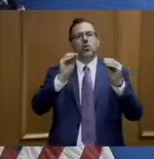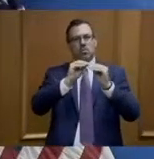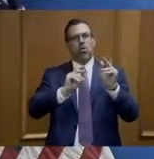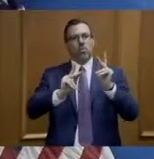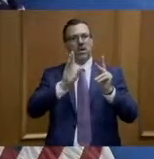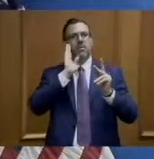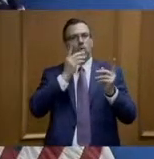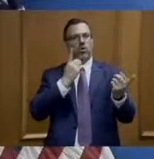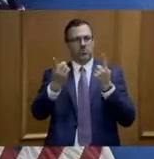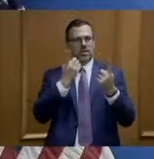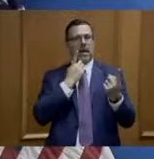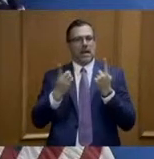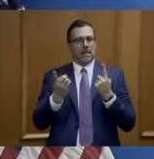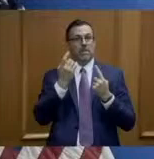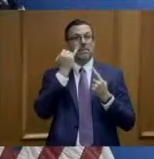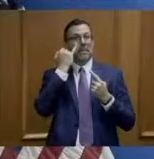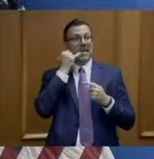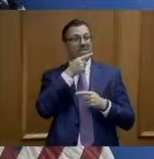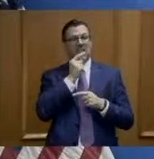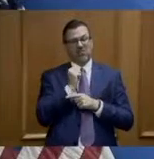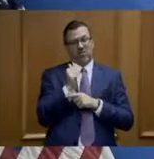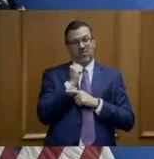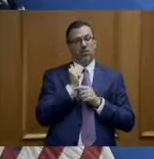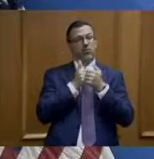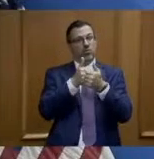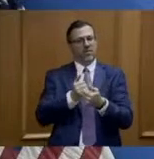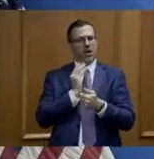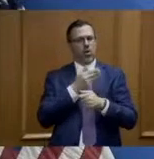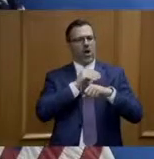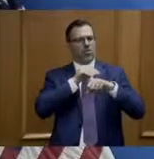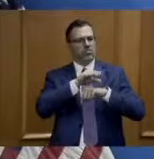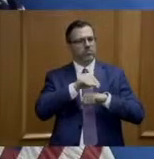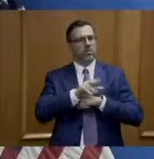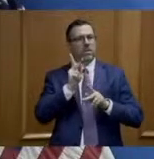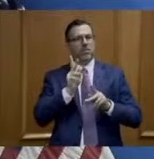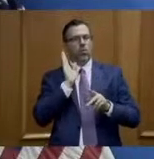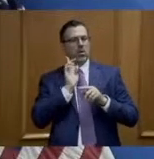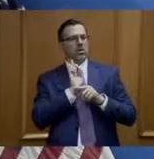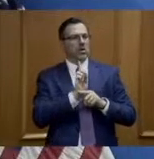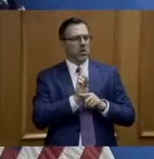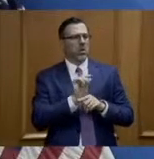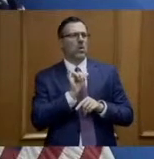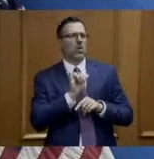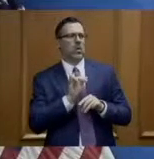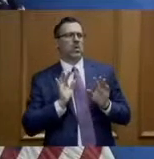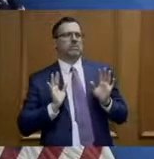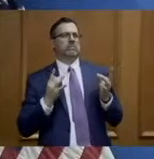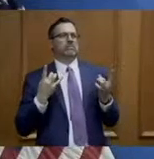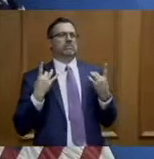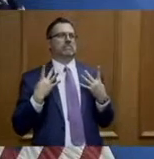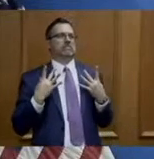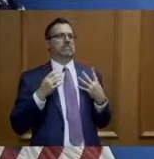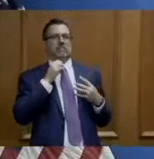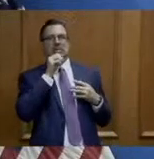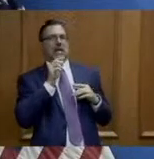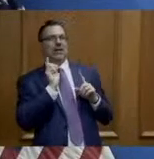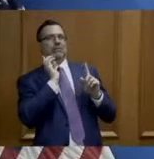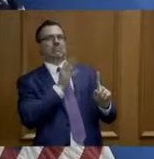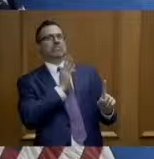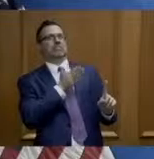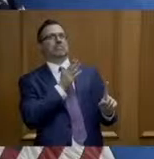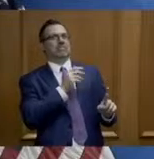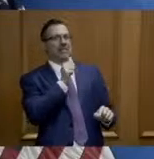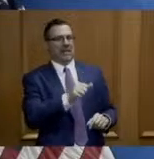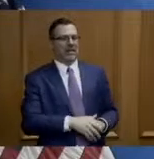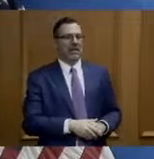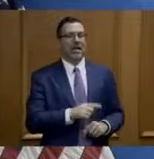have customers. So I'm very encouraged by the way the Economic Recovery Group has worked with industry groups in